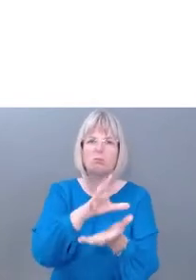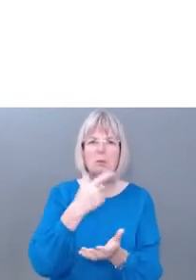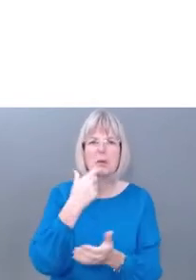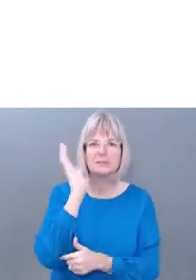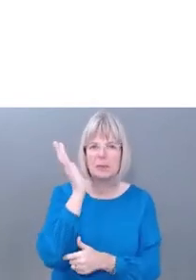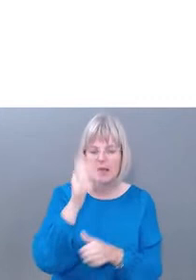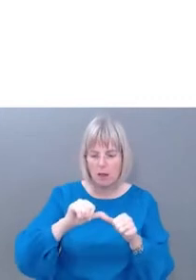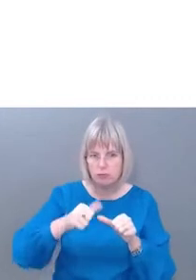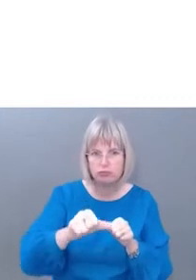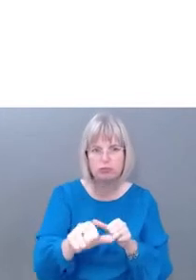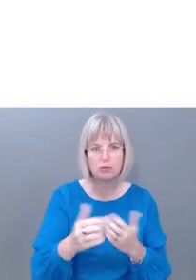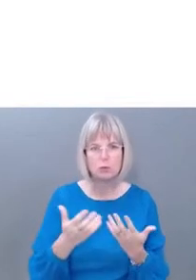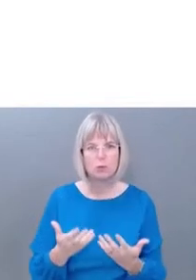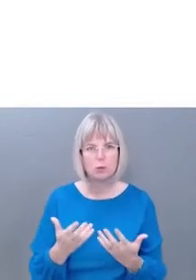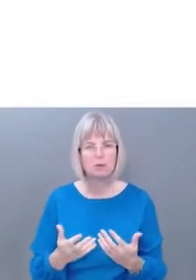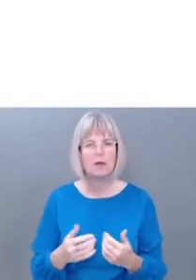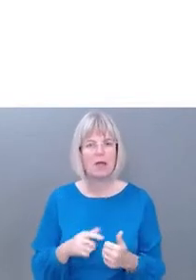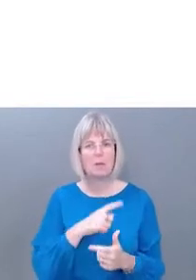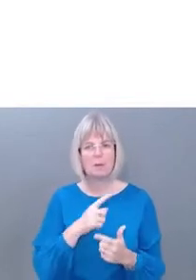first of all, if we go on to the next slide,